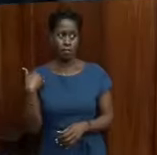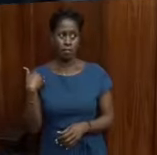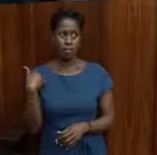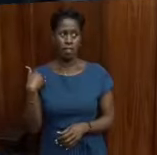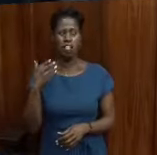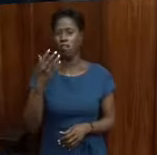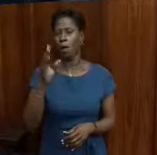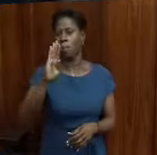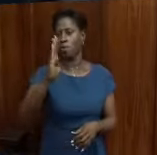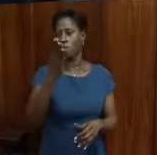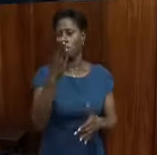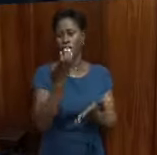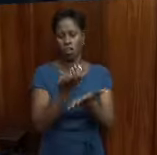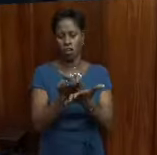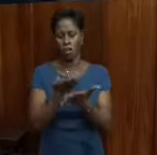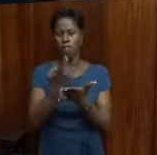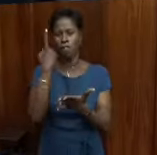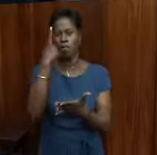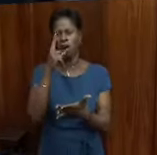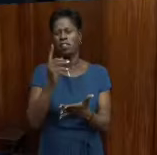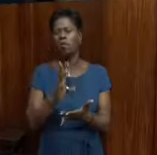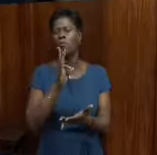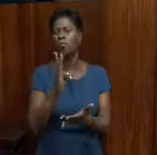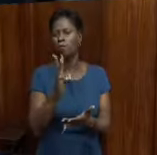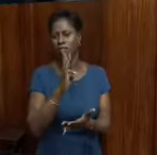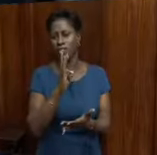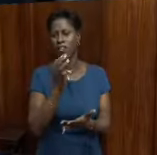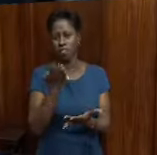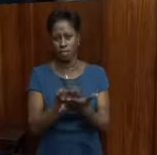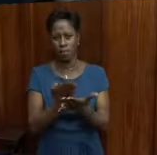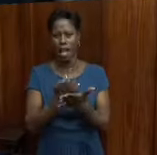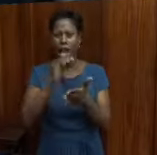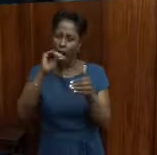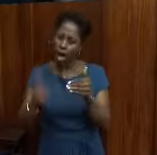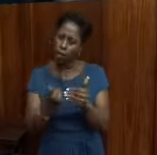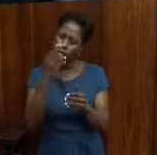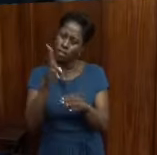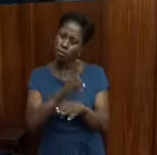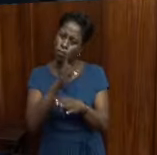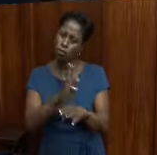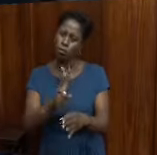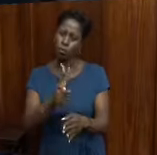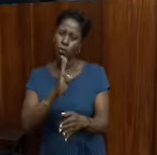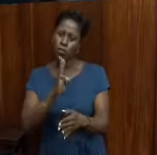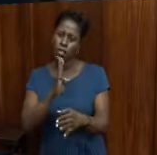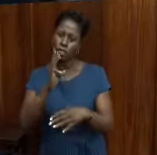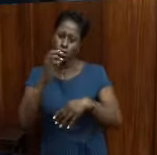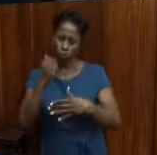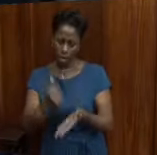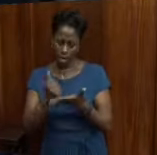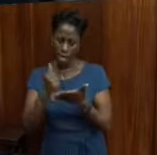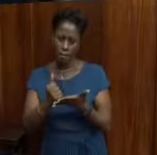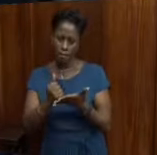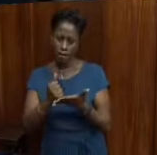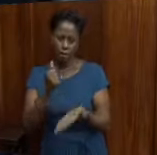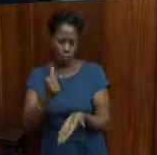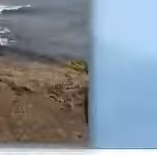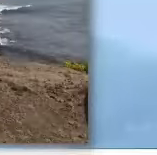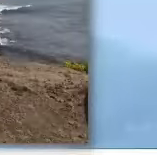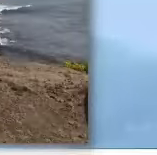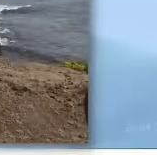the Atlantic Ocean, we need to make greater use of the future by capitalizing on the opportunities the blue economy